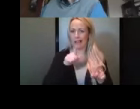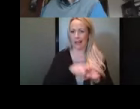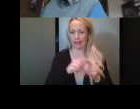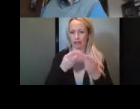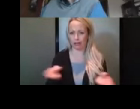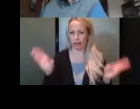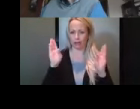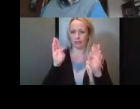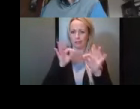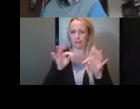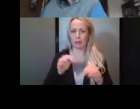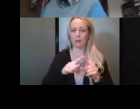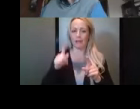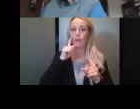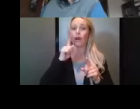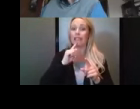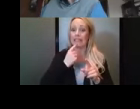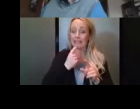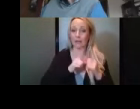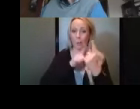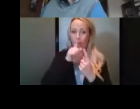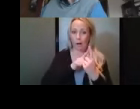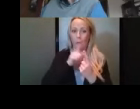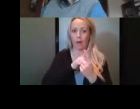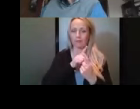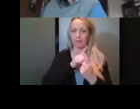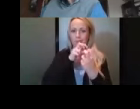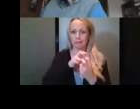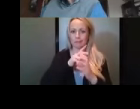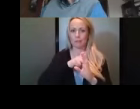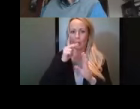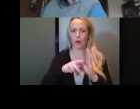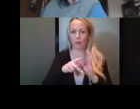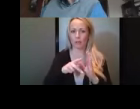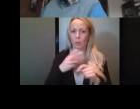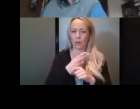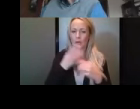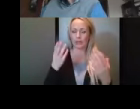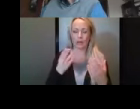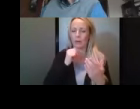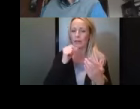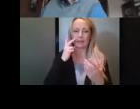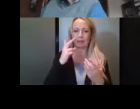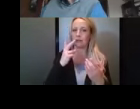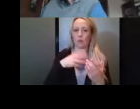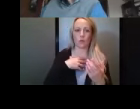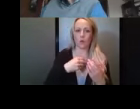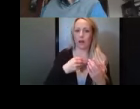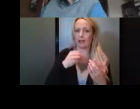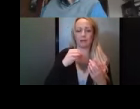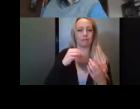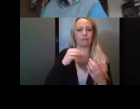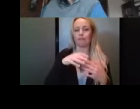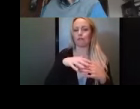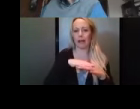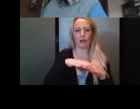the intensive one-on-one intervention program that we used here, we saw neither white matter plasticity nor reading